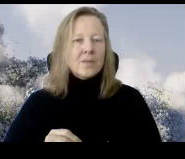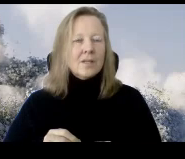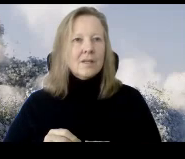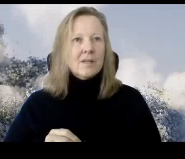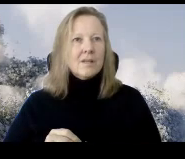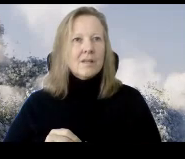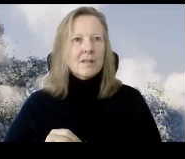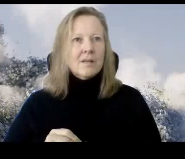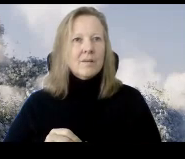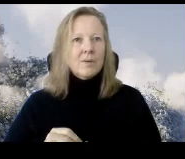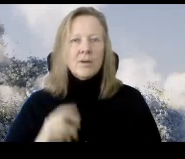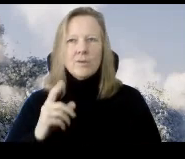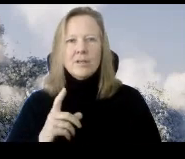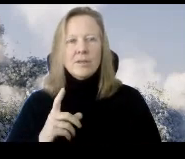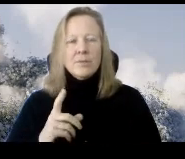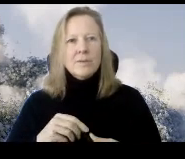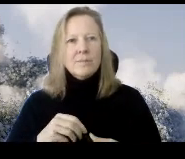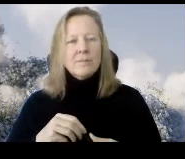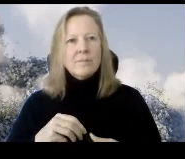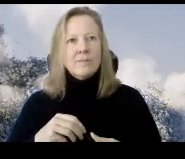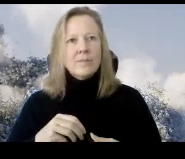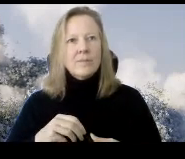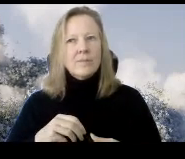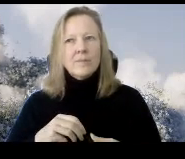You go to the next one.